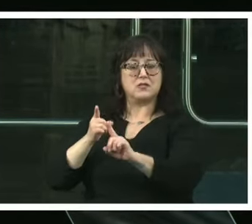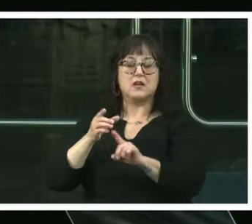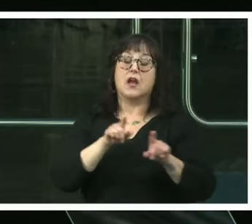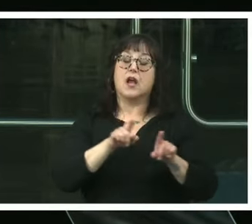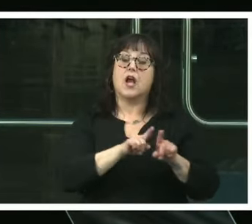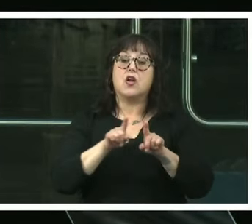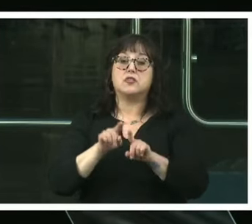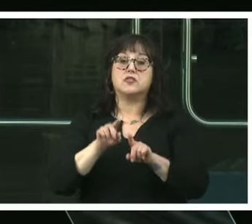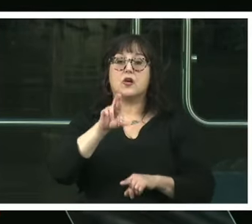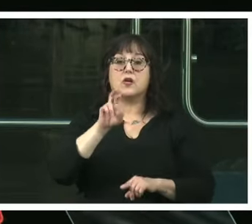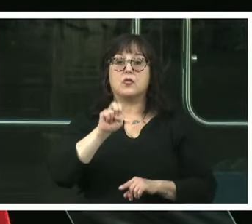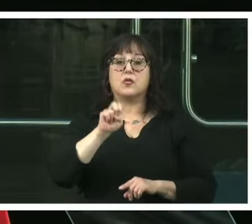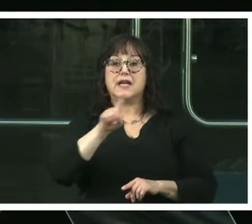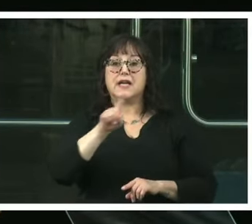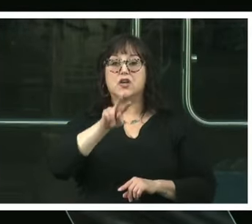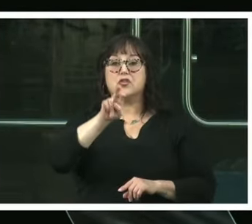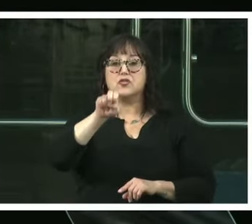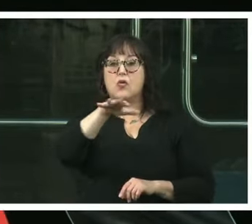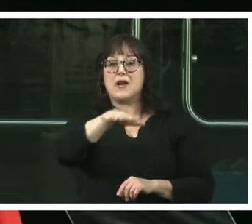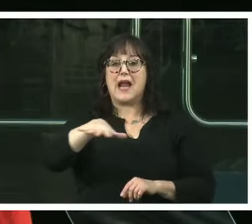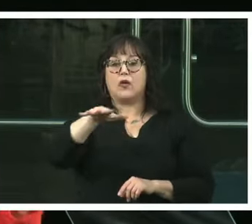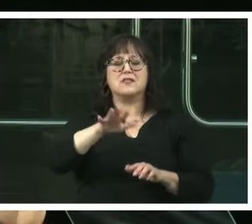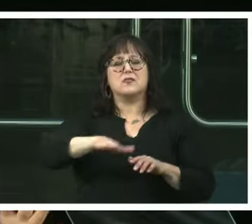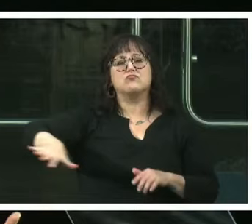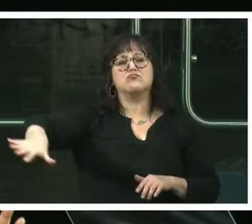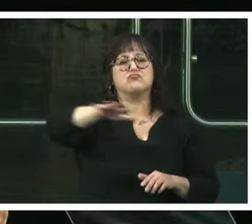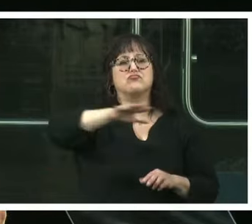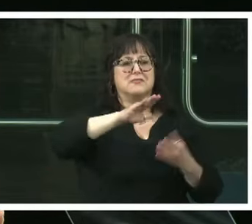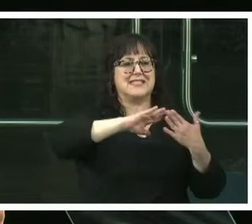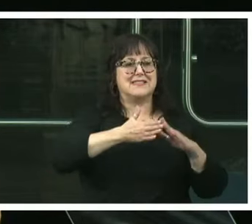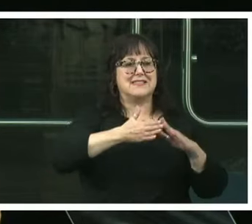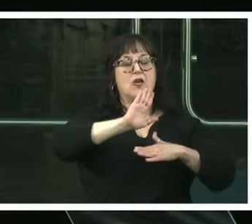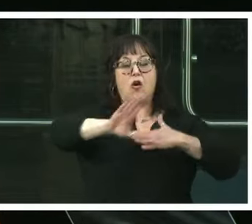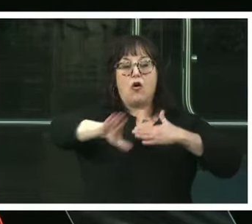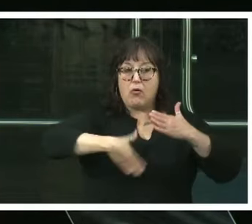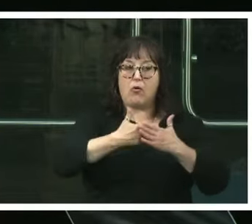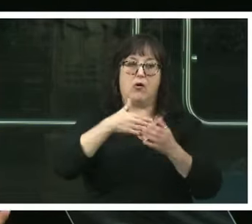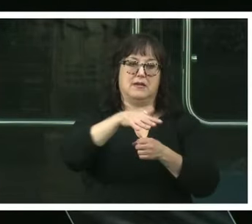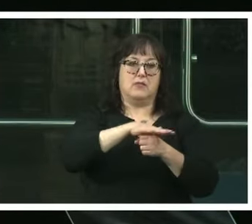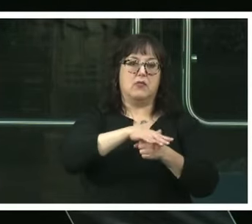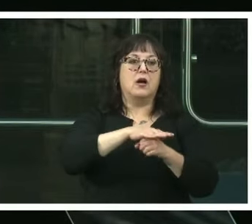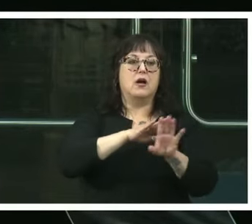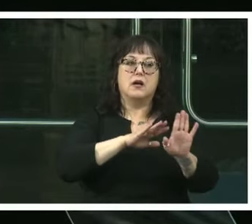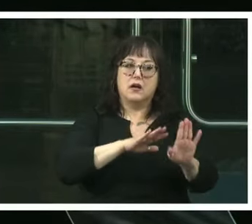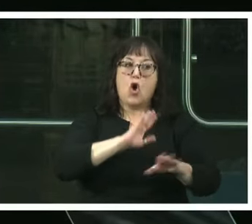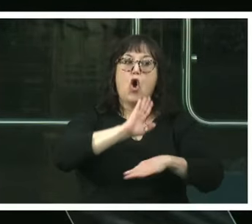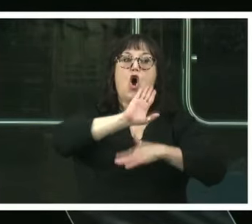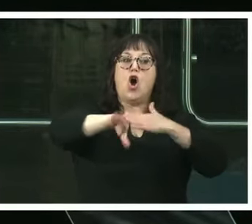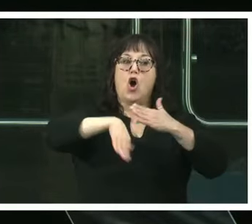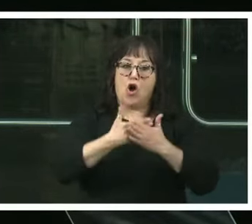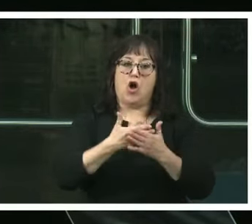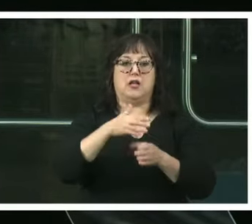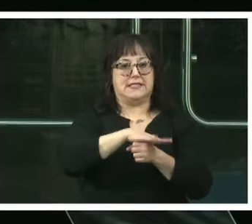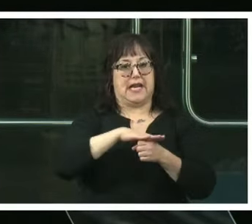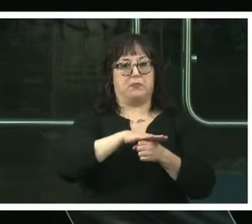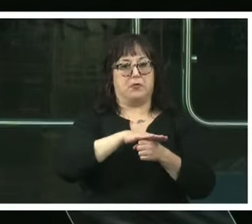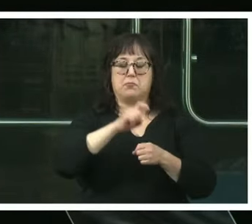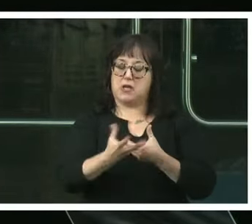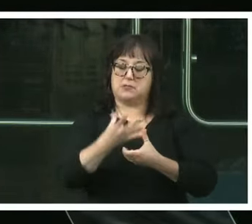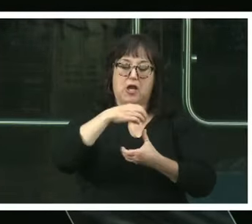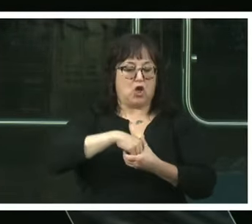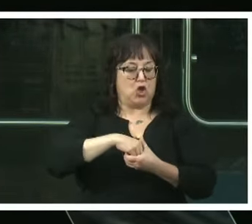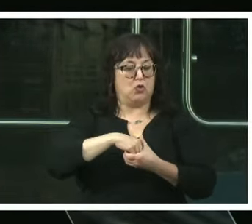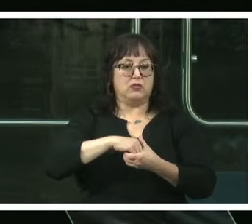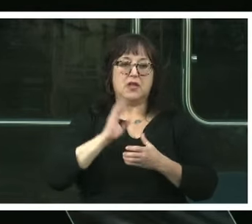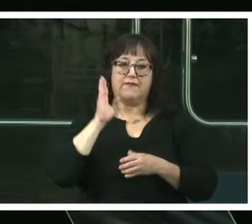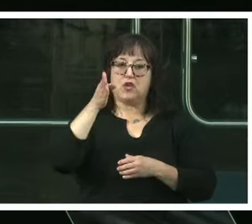areas all across the city in all neighborhoods. All neighborhoods have to be a part of the future